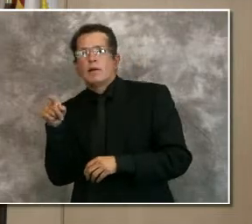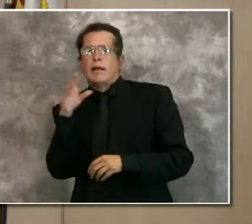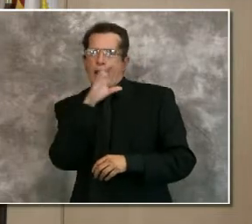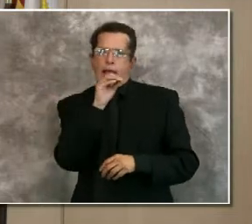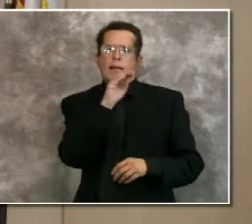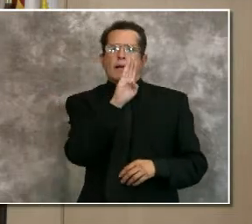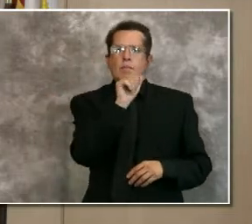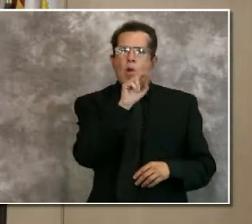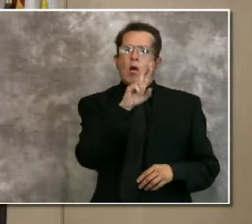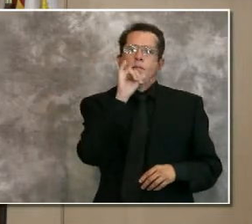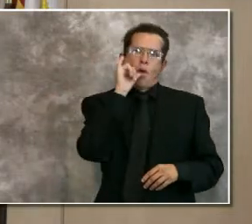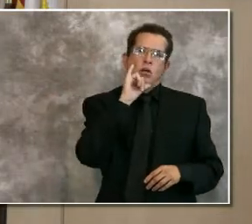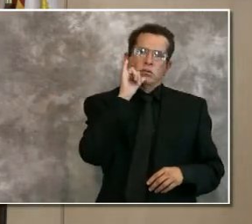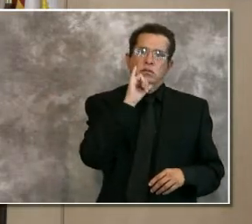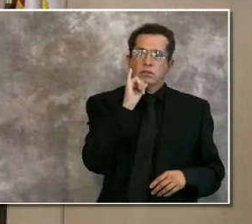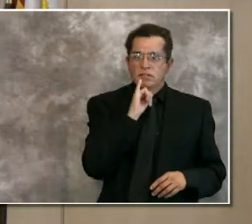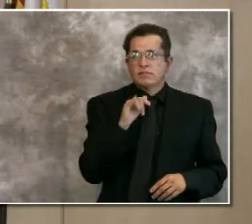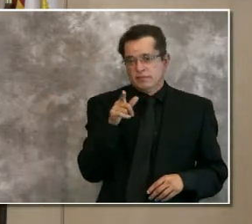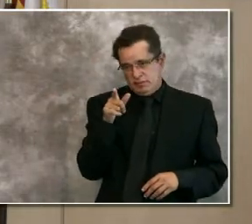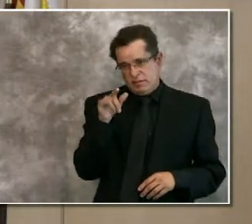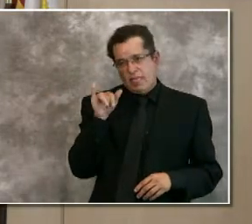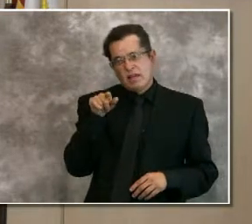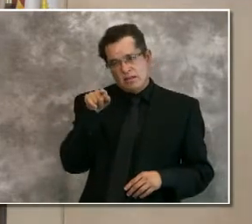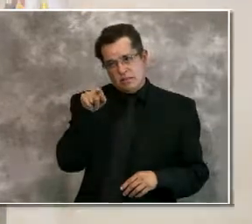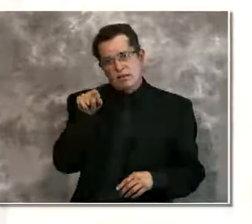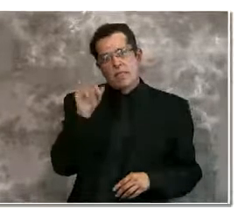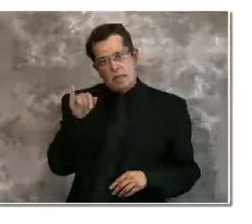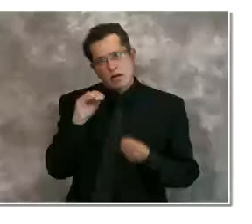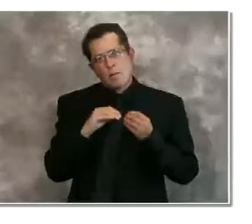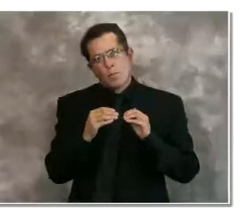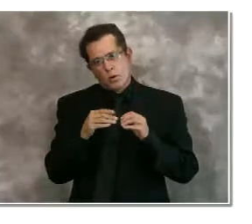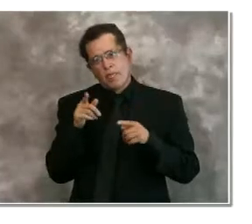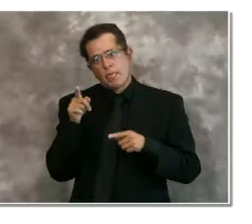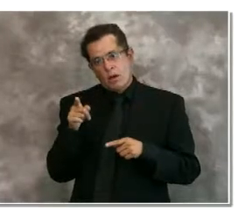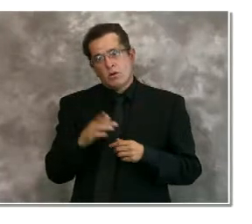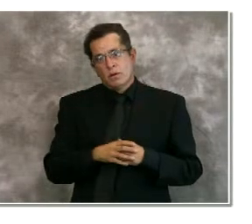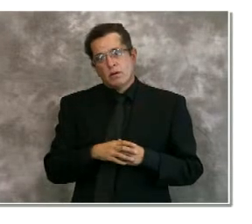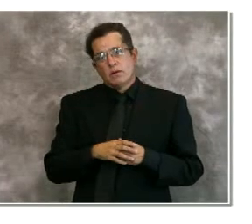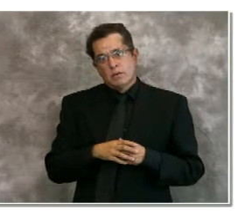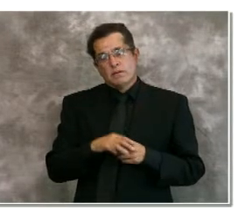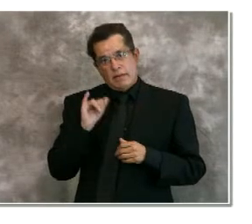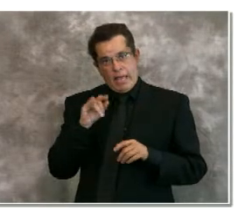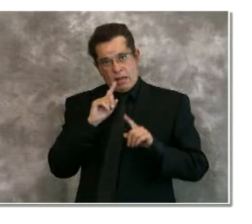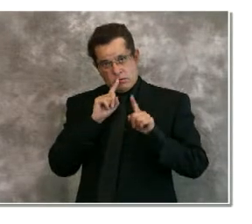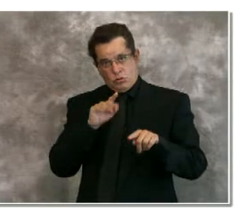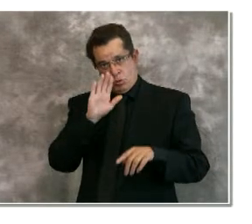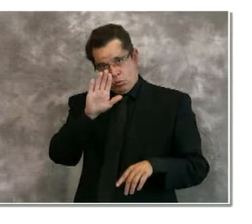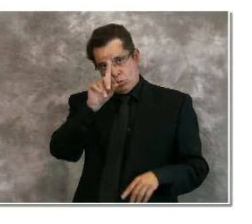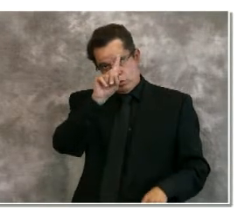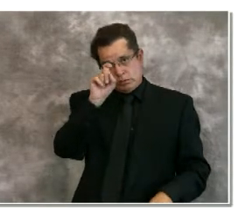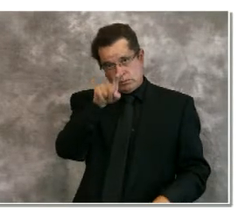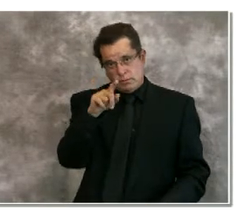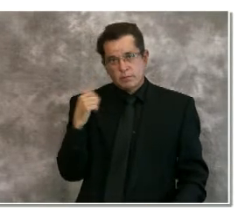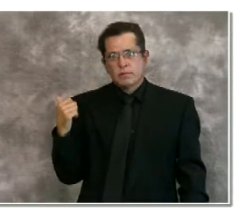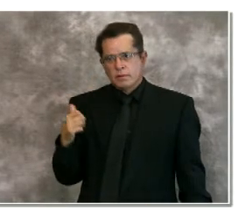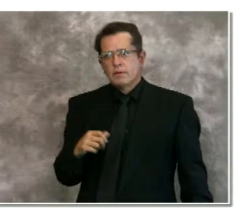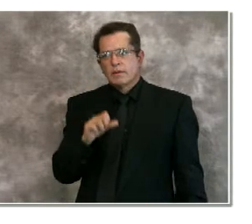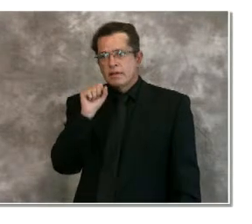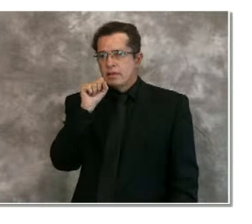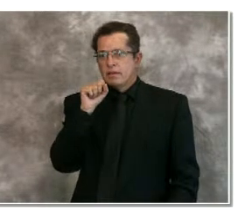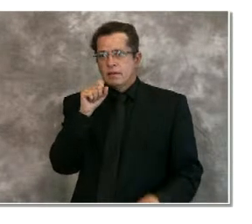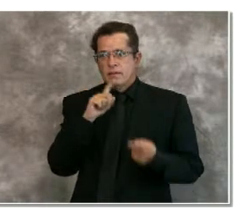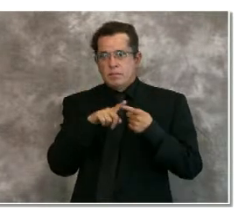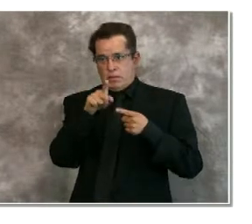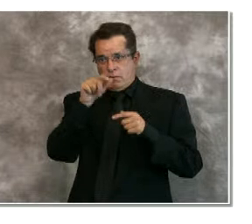and bars. There you go. Does that answer your question? And yeah, so you guys have been able to